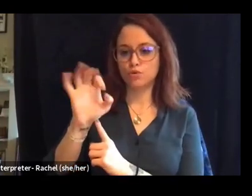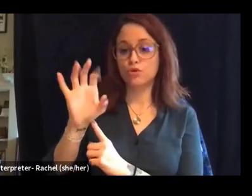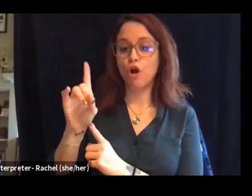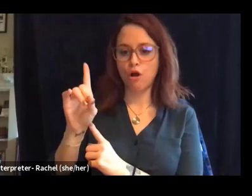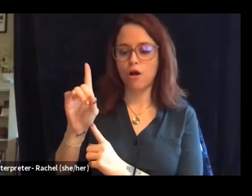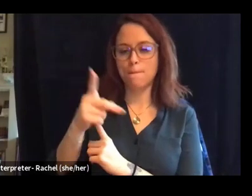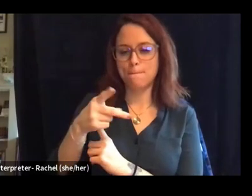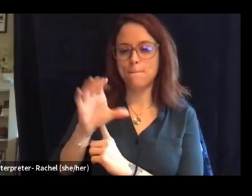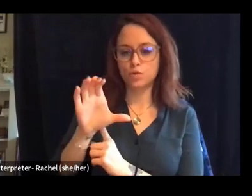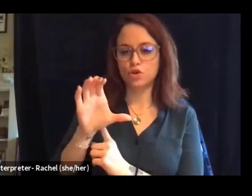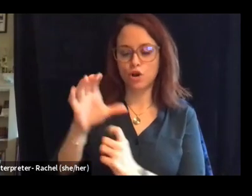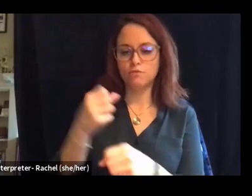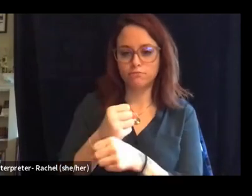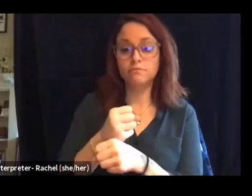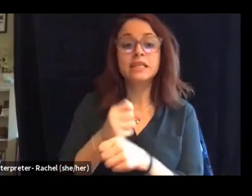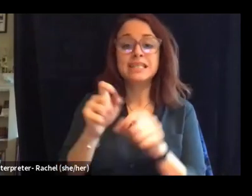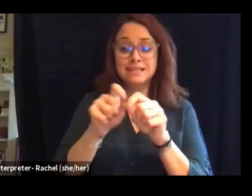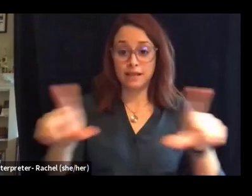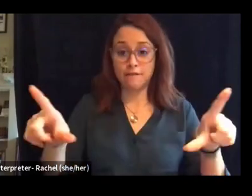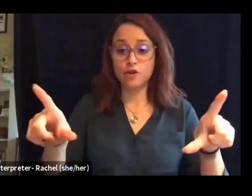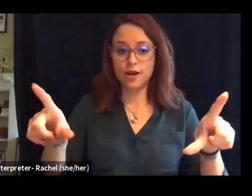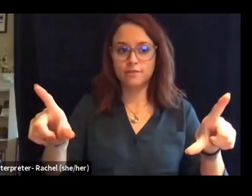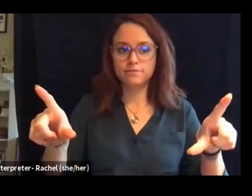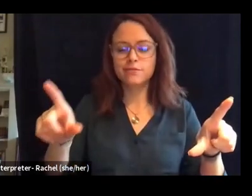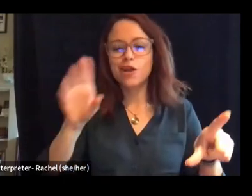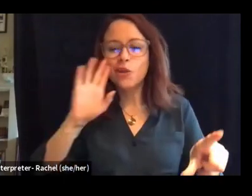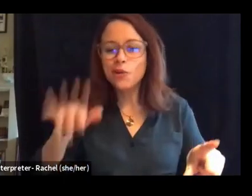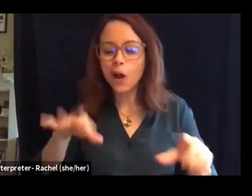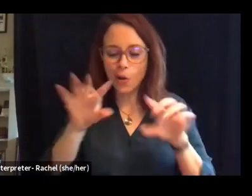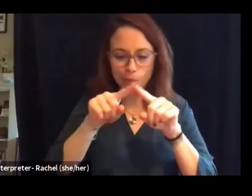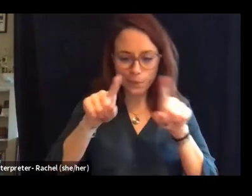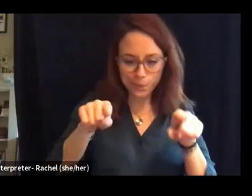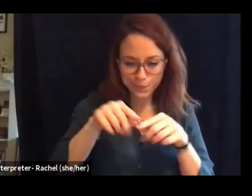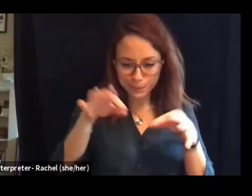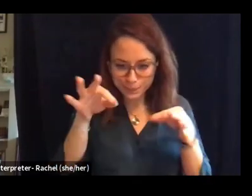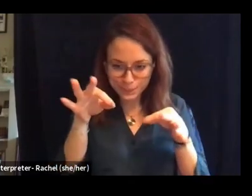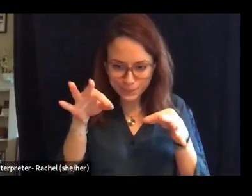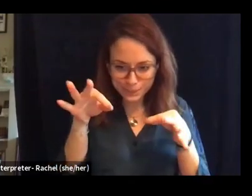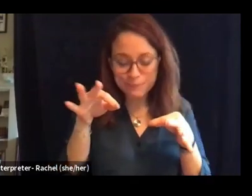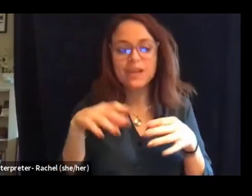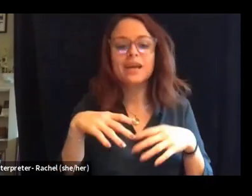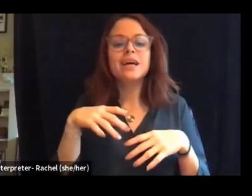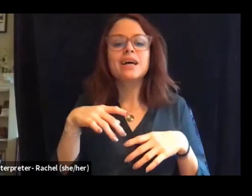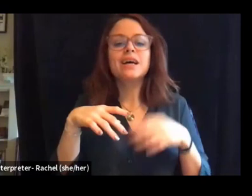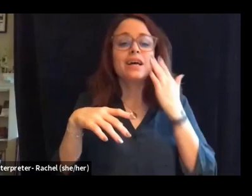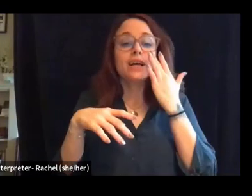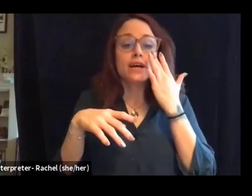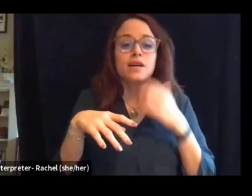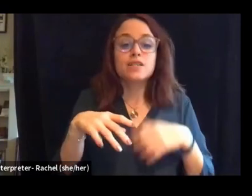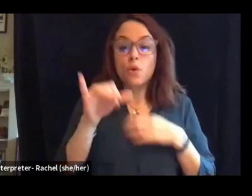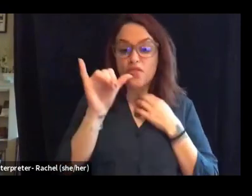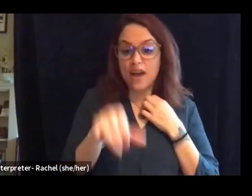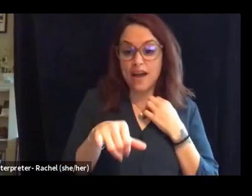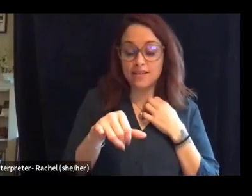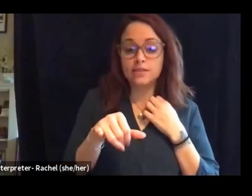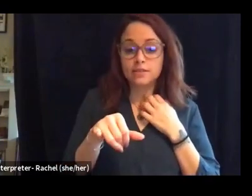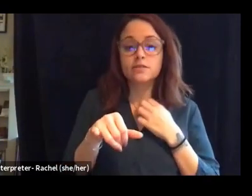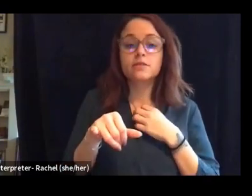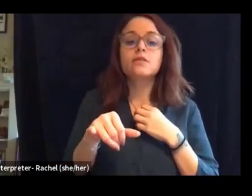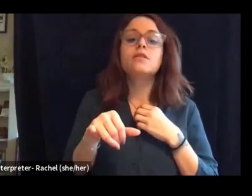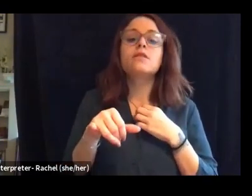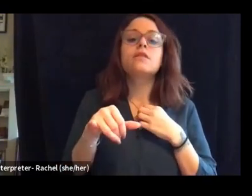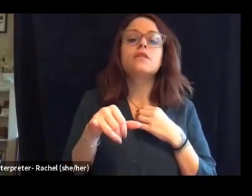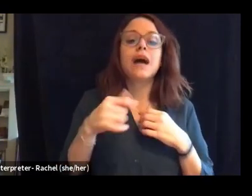So one of those little postcards that comes in the mail with a packet of a dozen or 2 dozen other cards, I'm going to